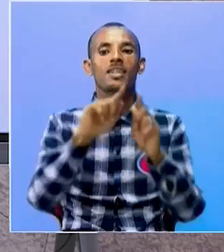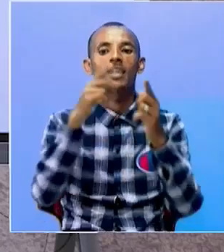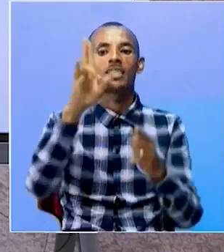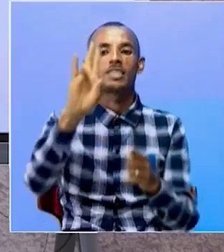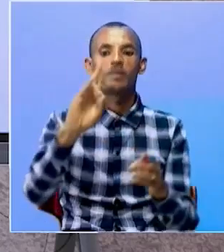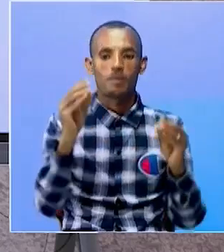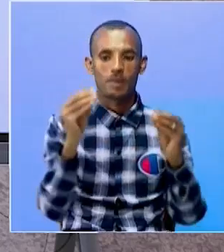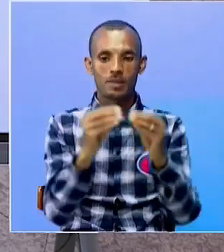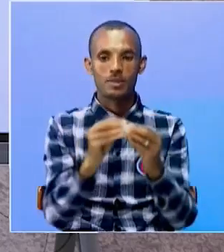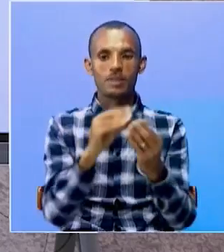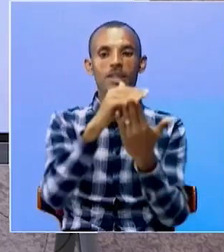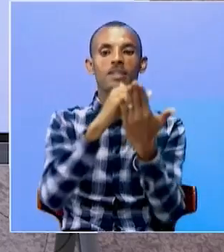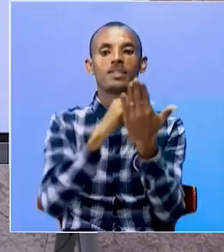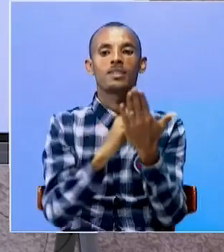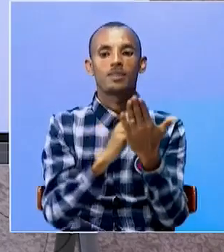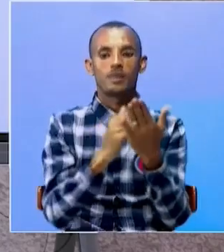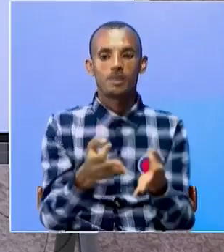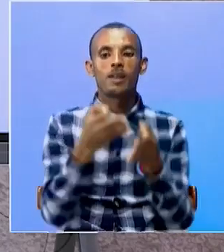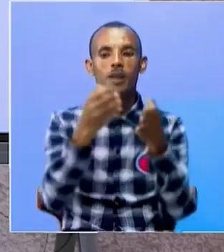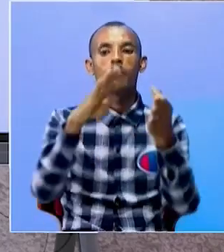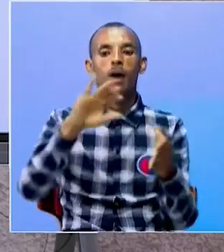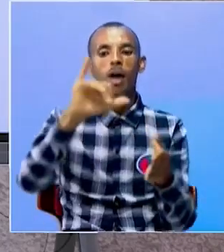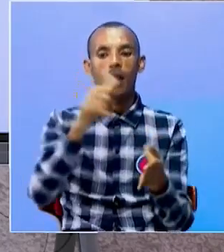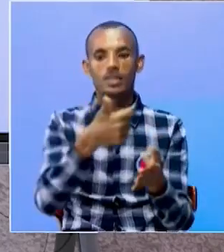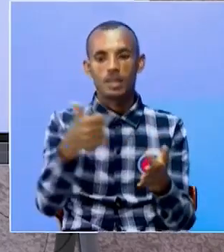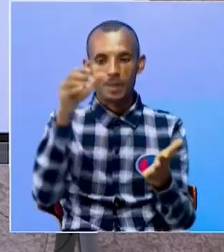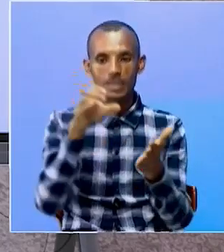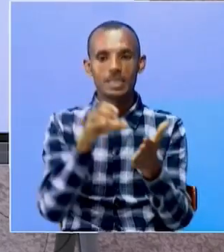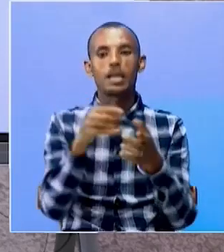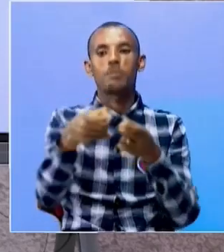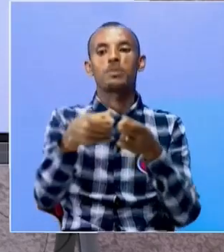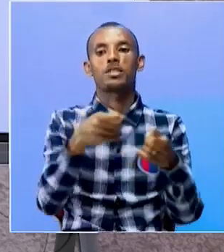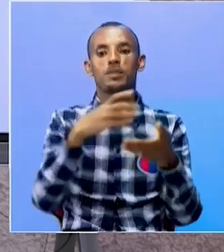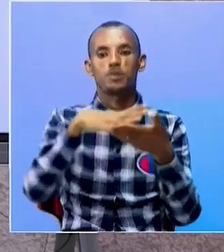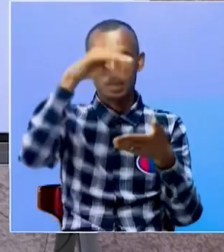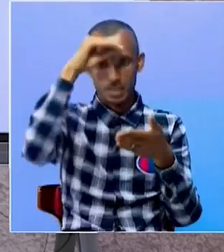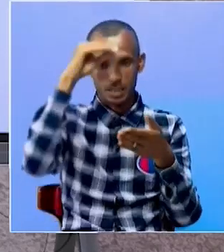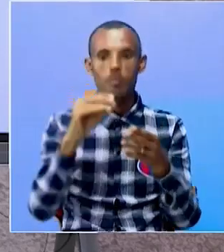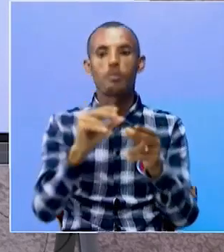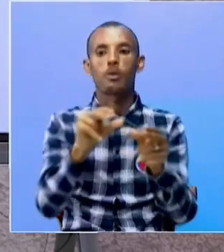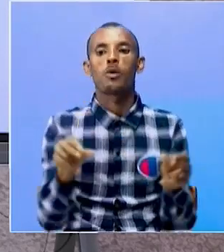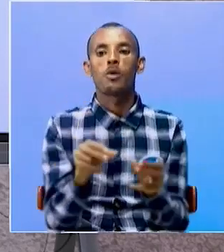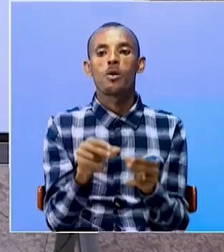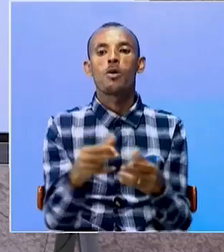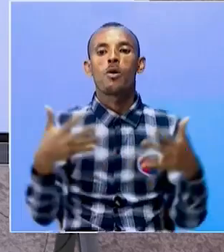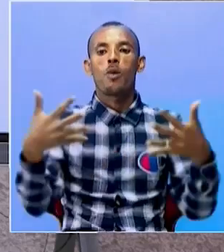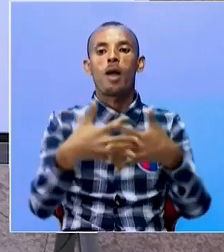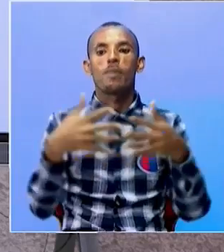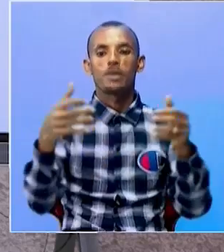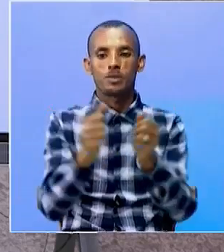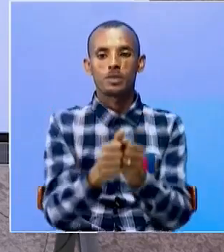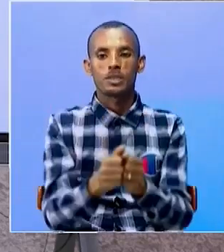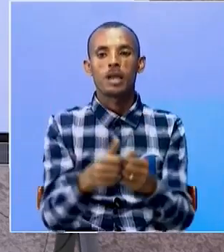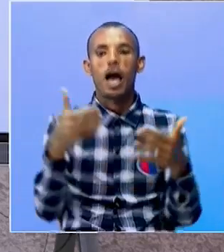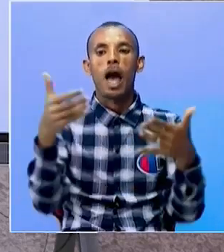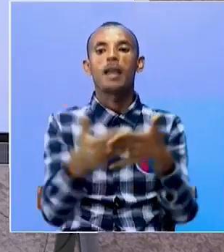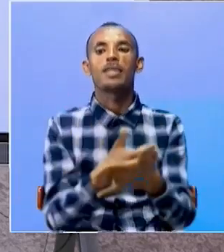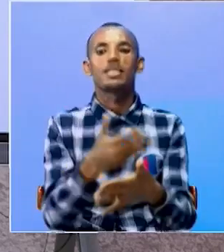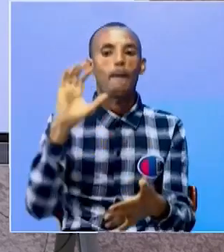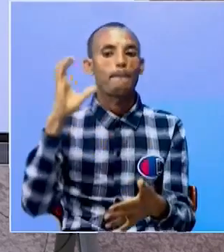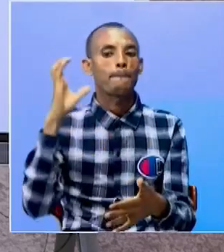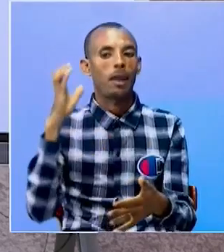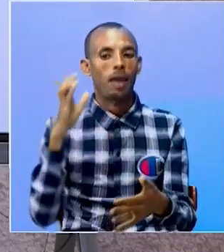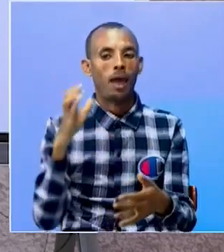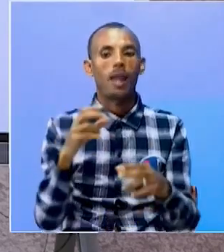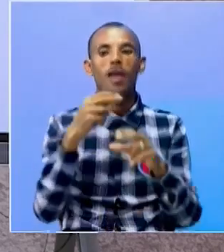7 Mathematics lesson brought to you by Addis Ababa City Administration Education Bureau in collaboration with Addis Media